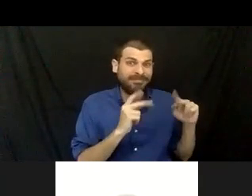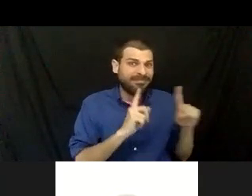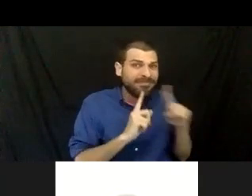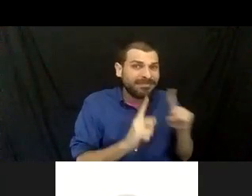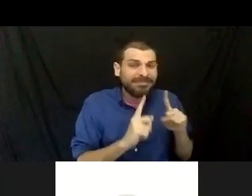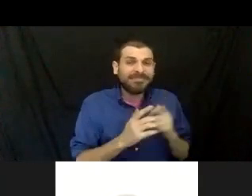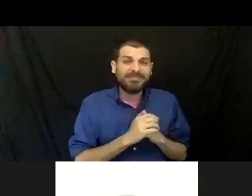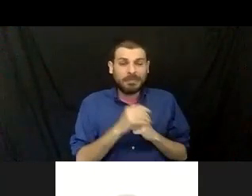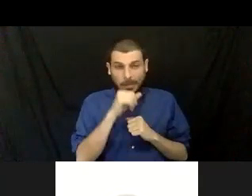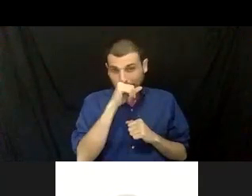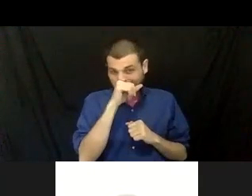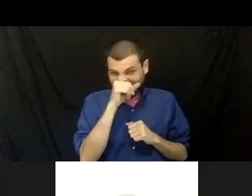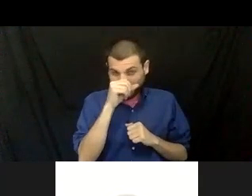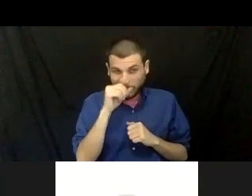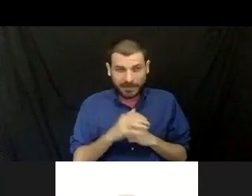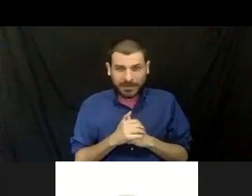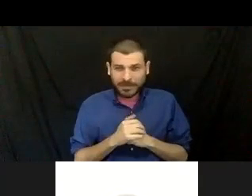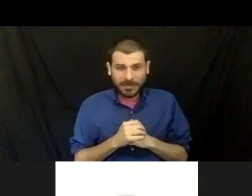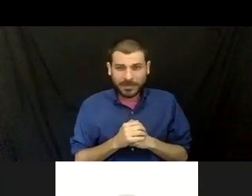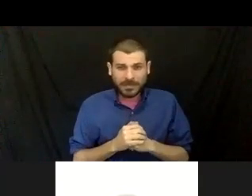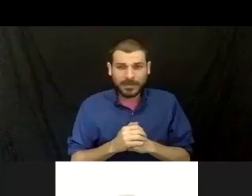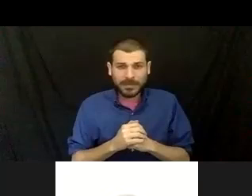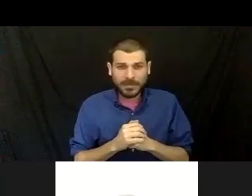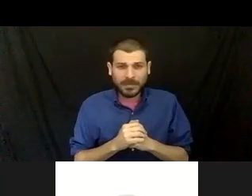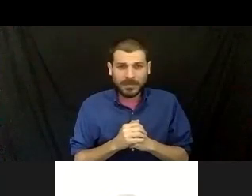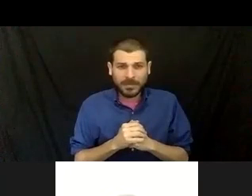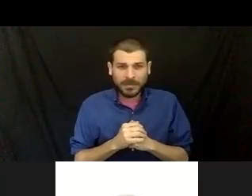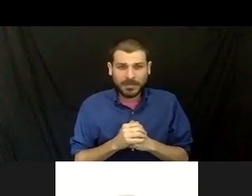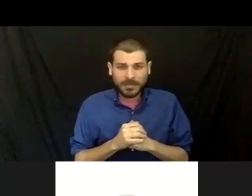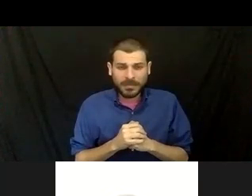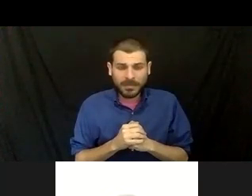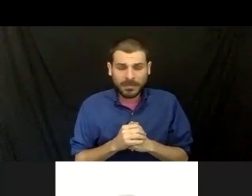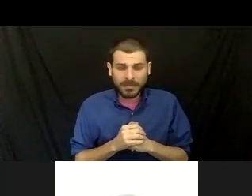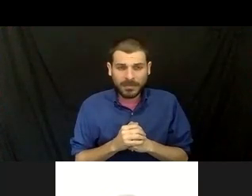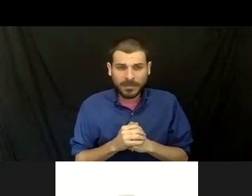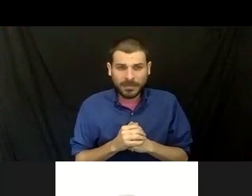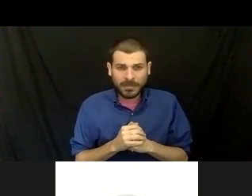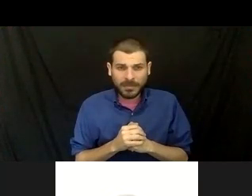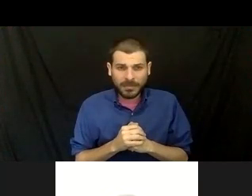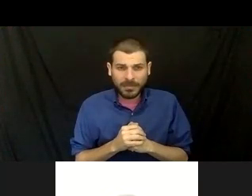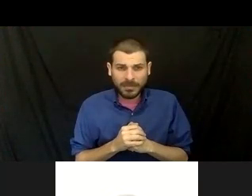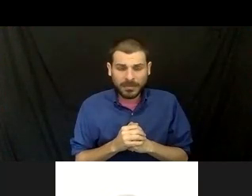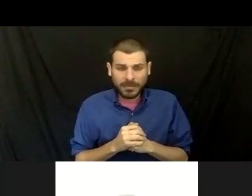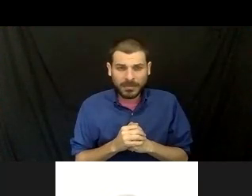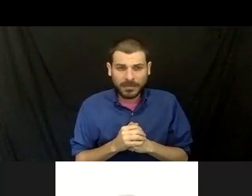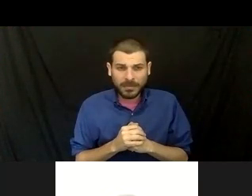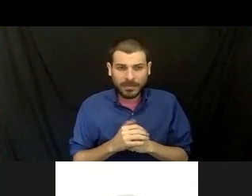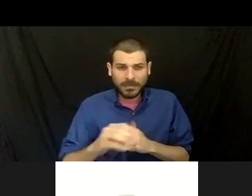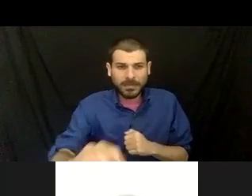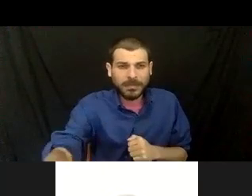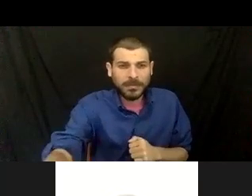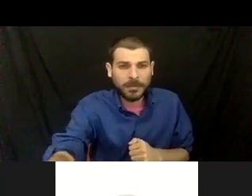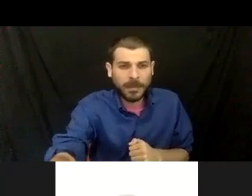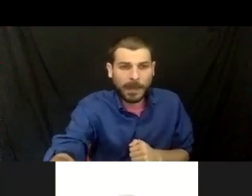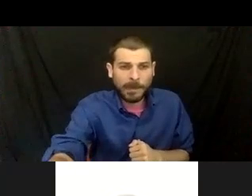that the creditor is, or the bank doesn't have access to it. So, you know, it may make sense